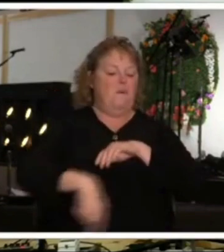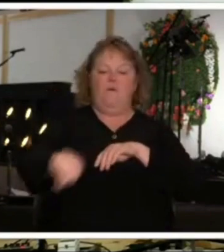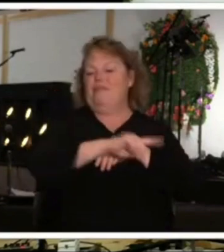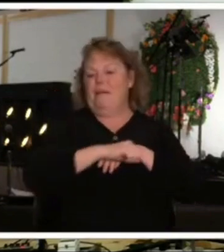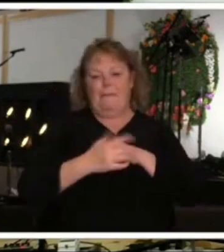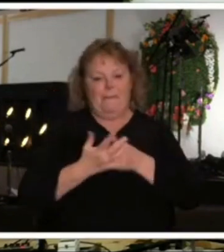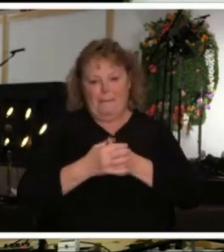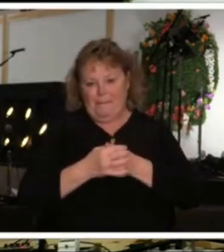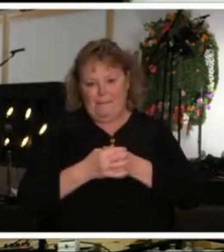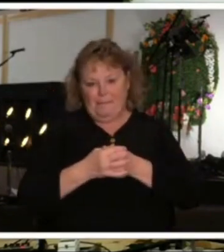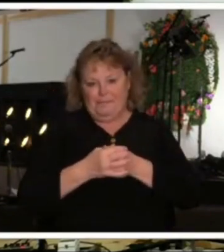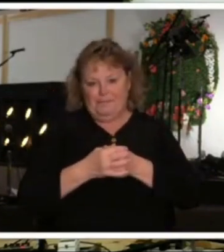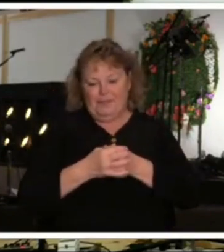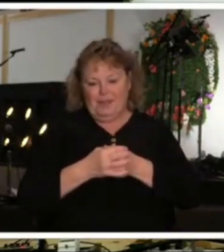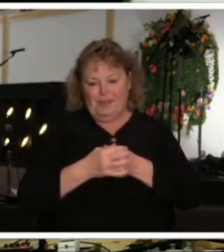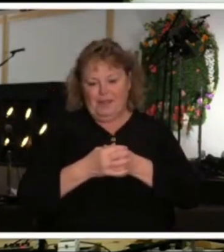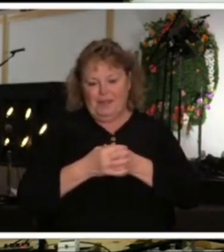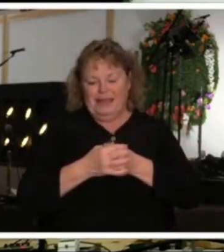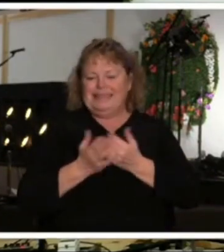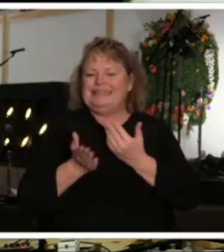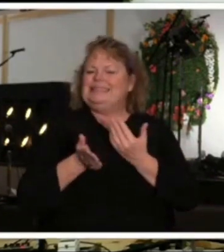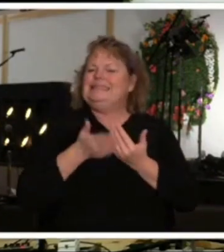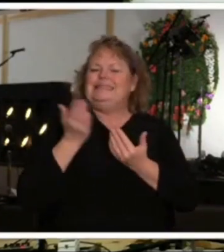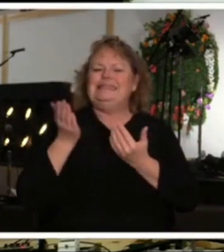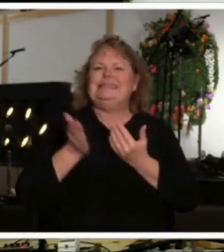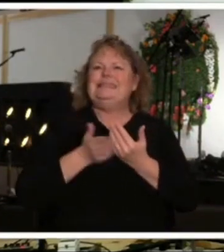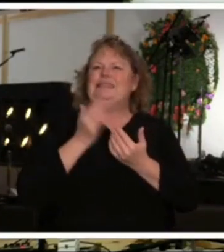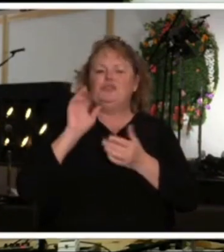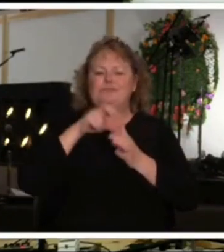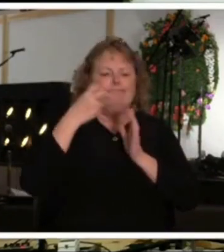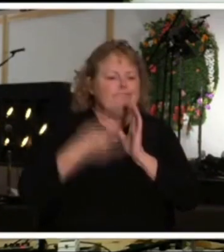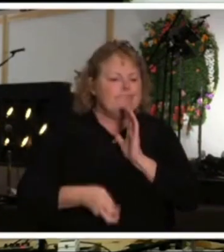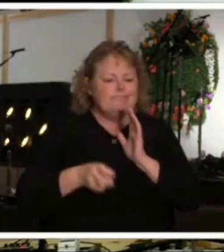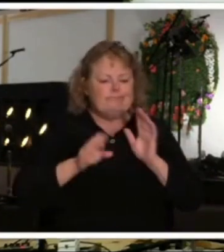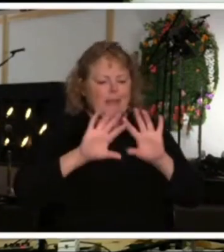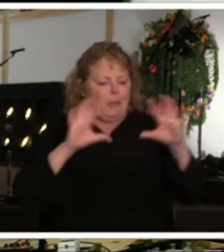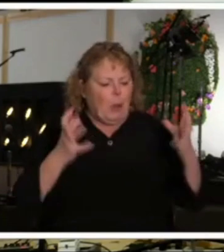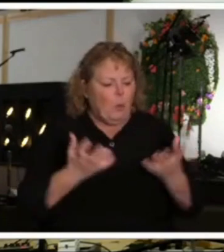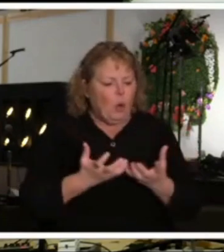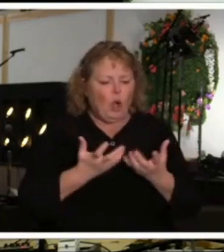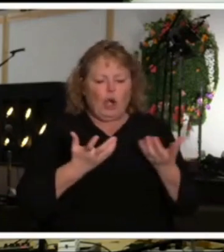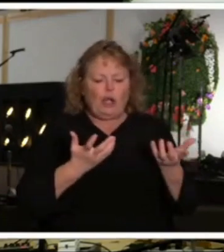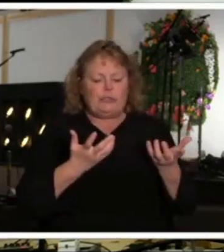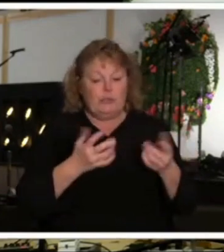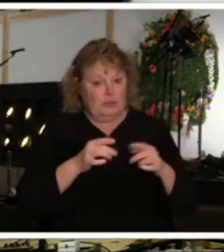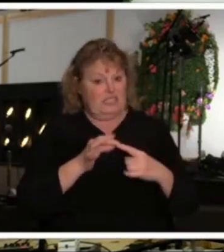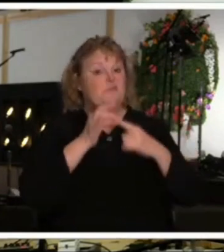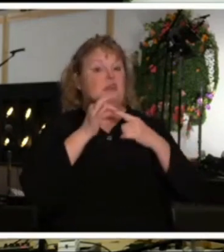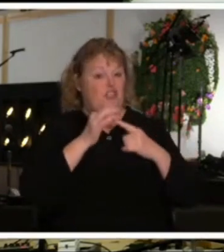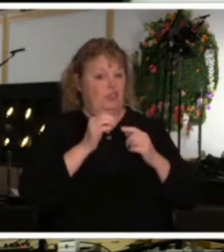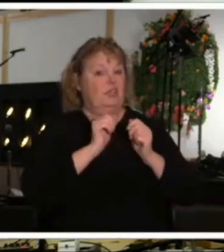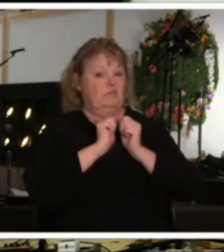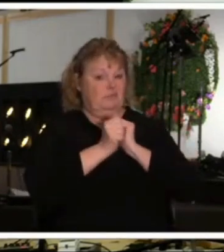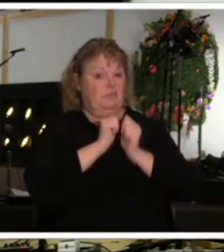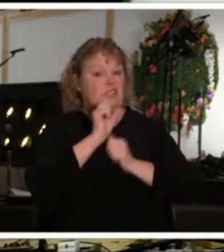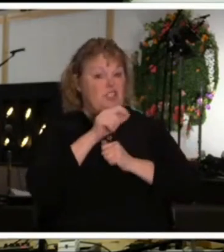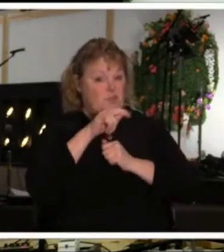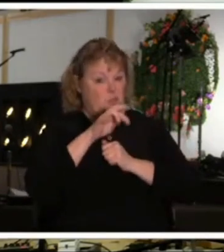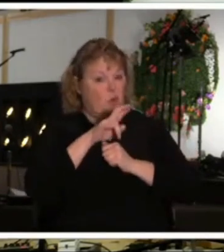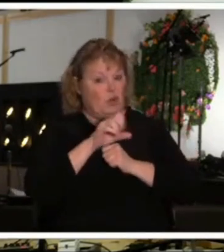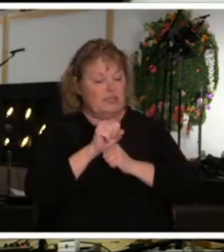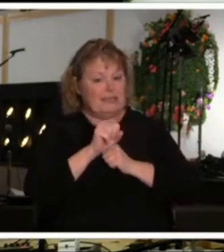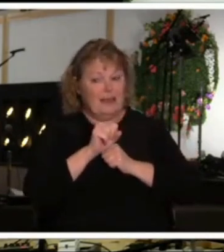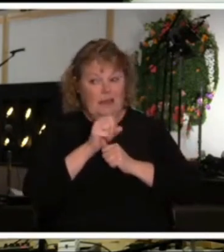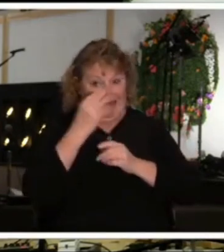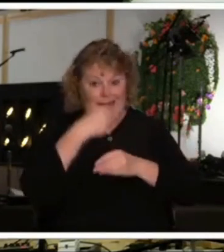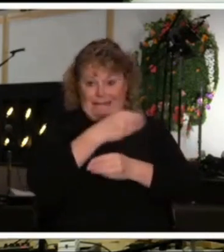It's so easy to get caught up in the world, especially athletics. I always say to people, and